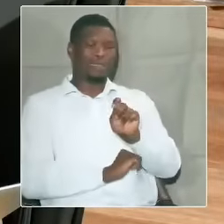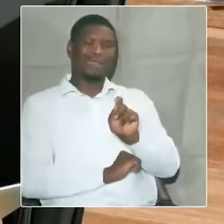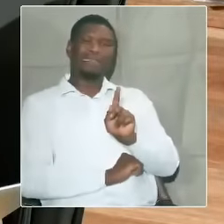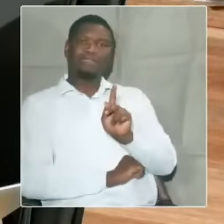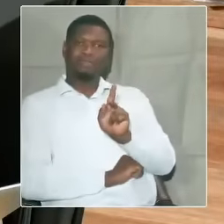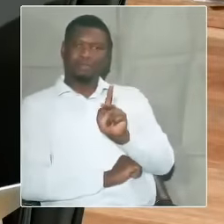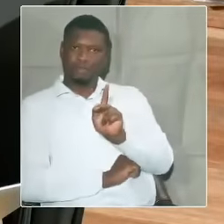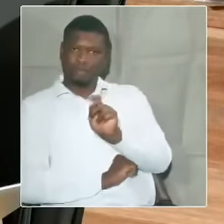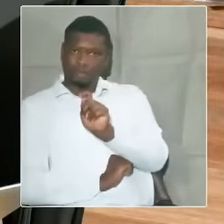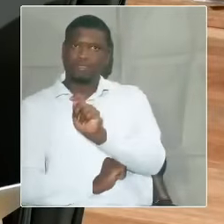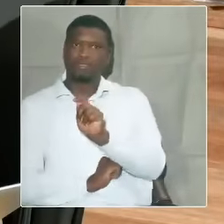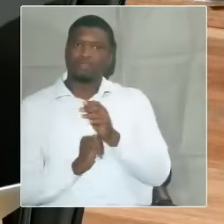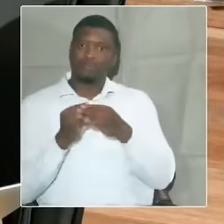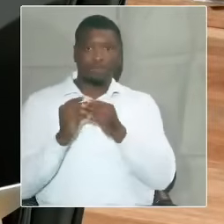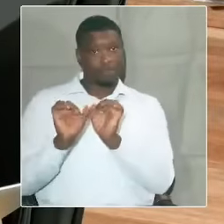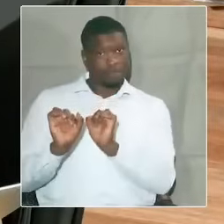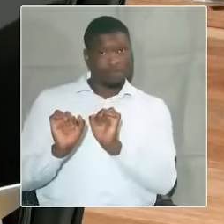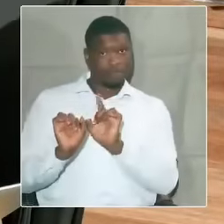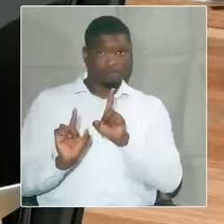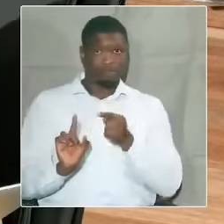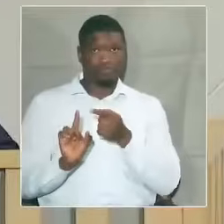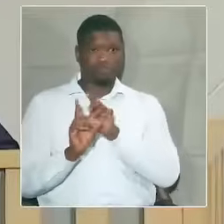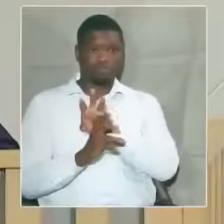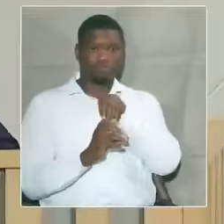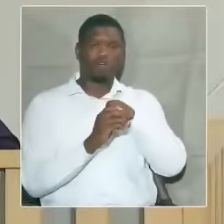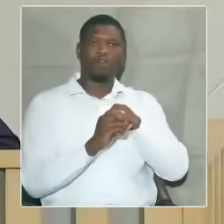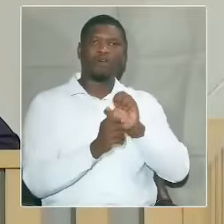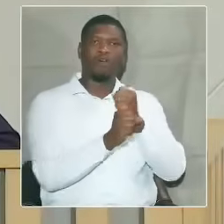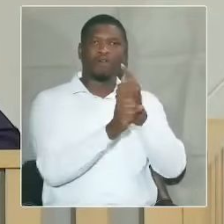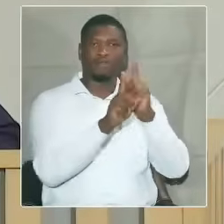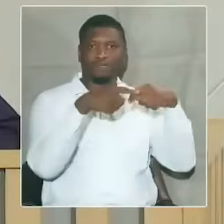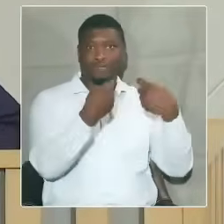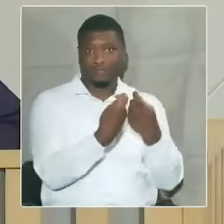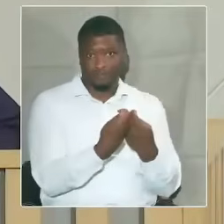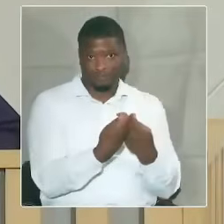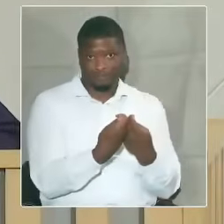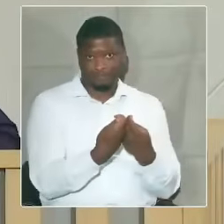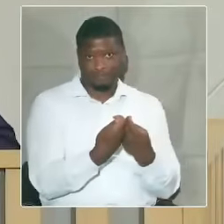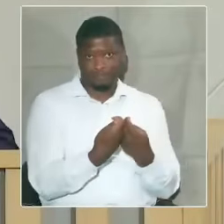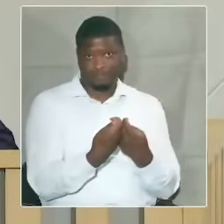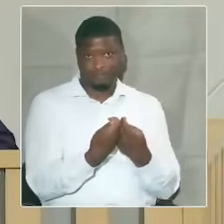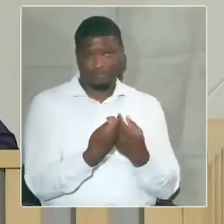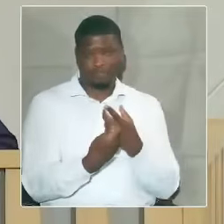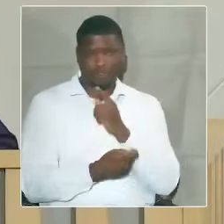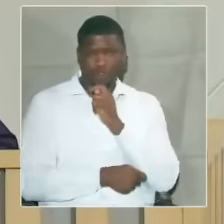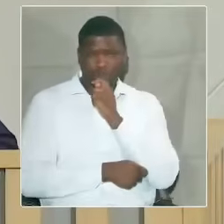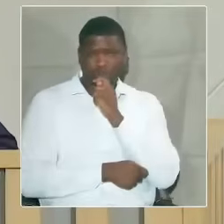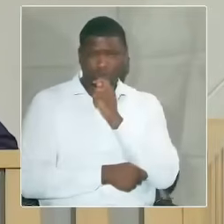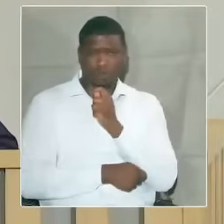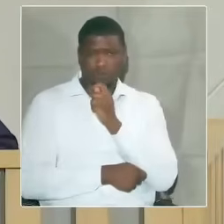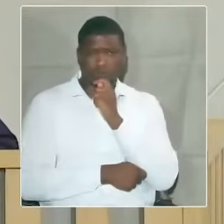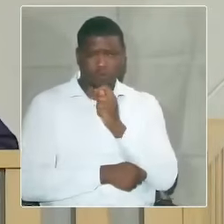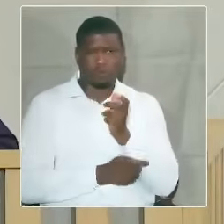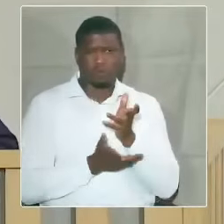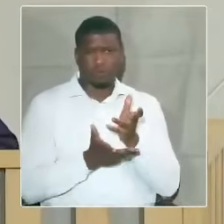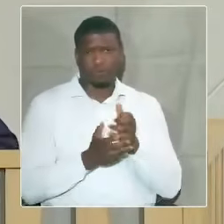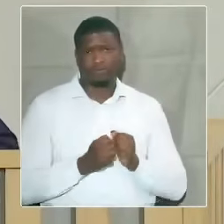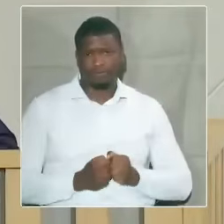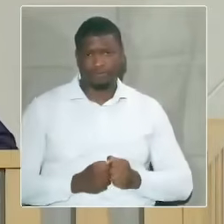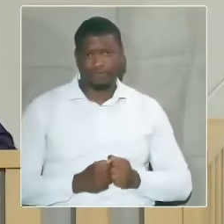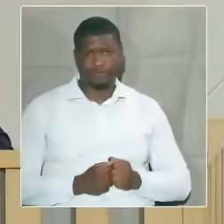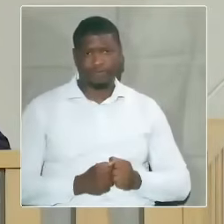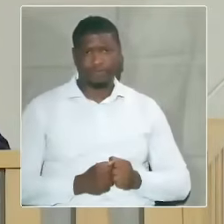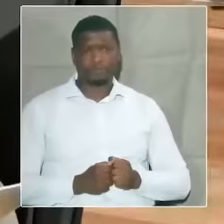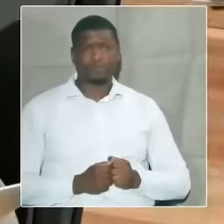the PKTT members to the Gauteng team. And That is correct, Commissioner.